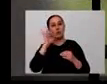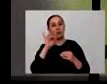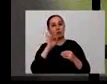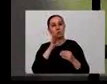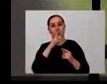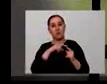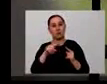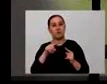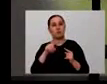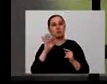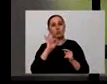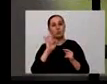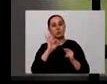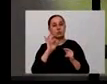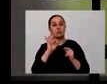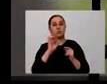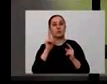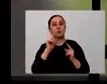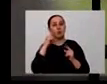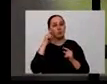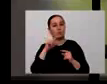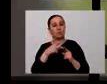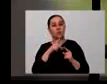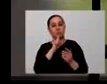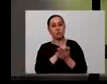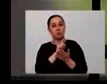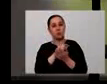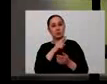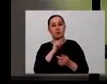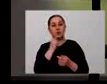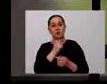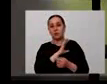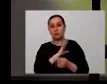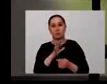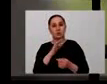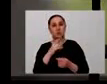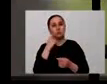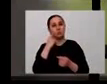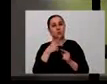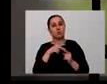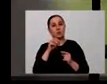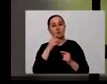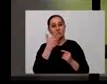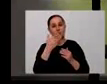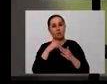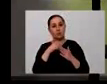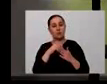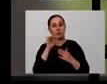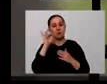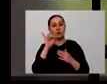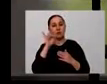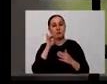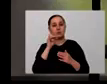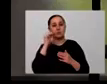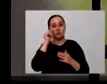tarixiy davr to'g'risida nimalarni bilasiz? Bu topshiriqqa siz qiynalmaysiz degan umiddaman, chunki orangizda tarix fanini